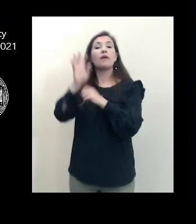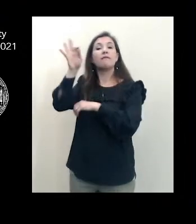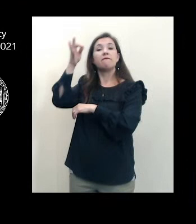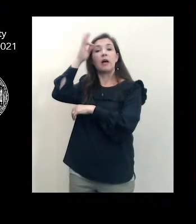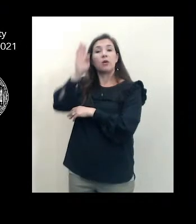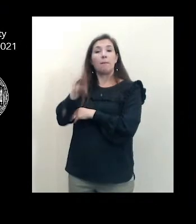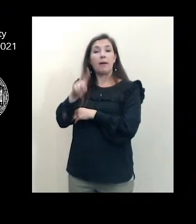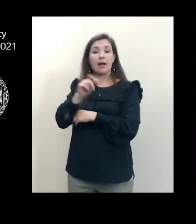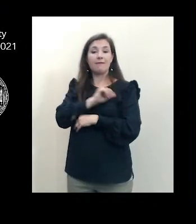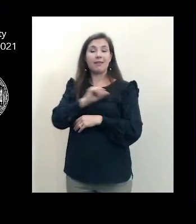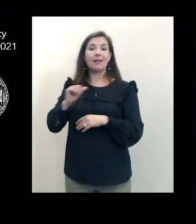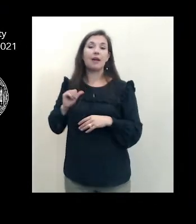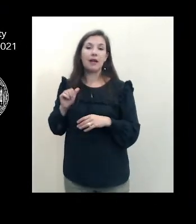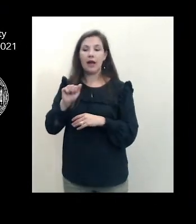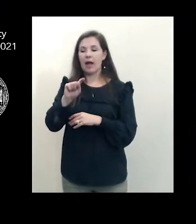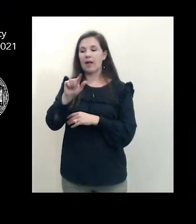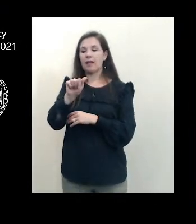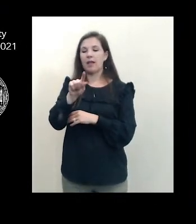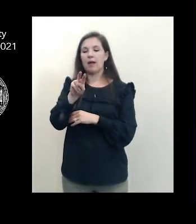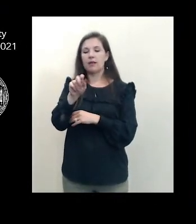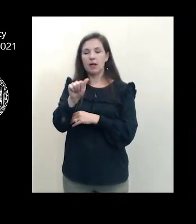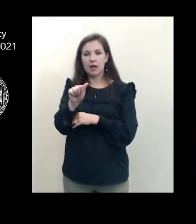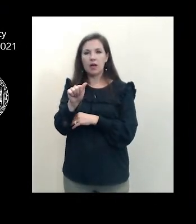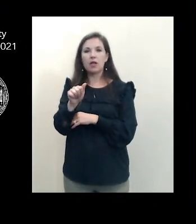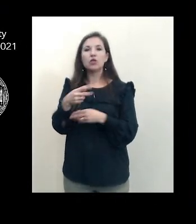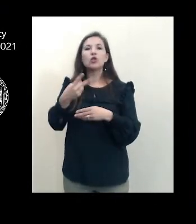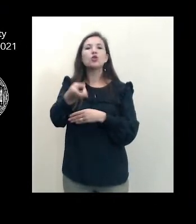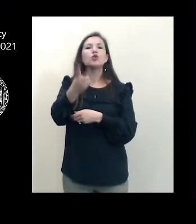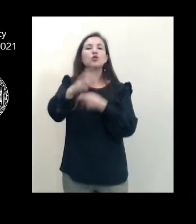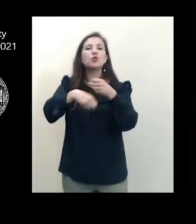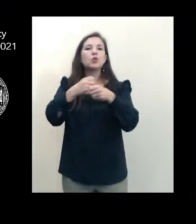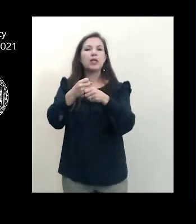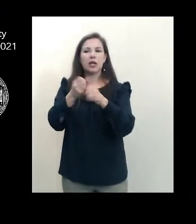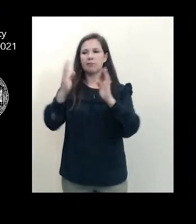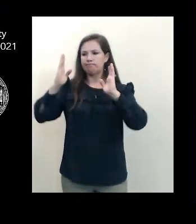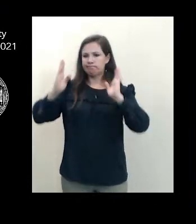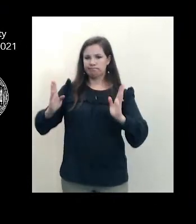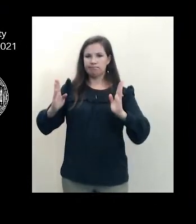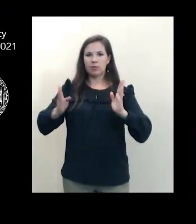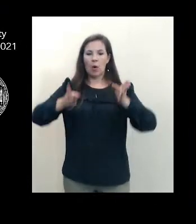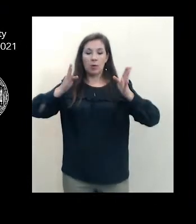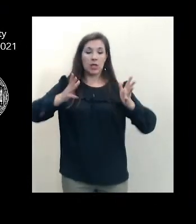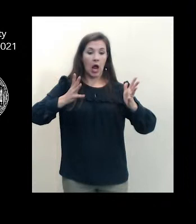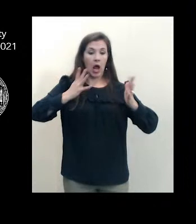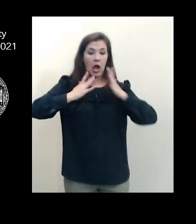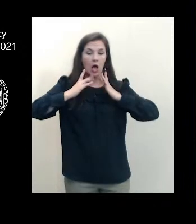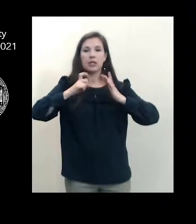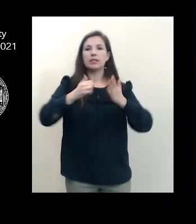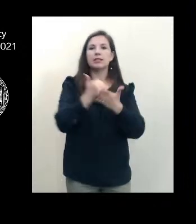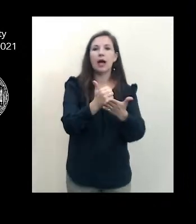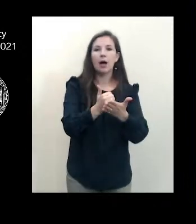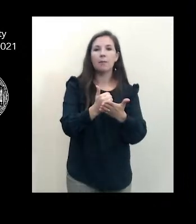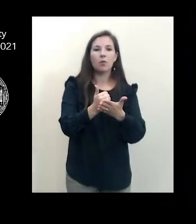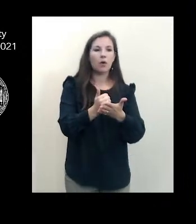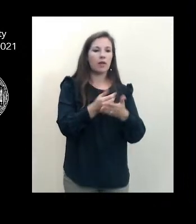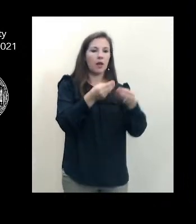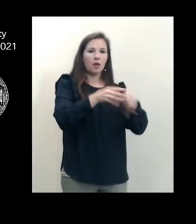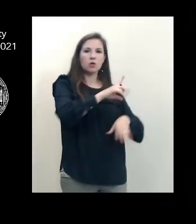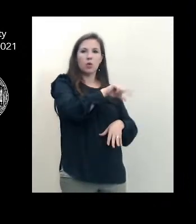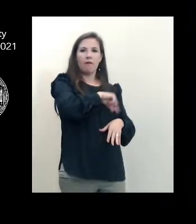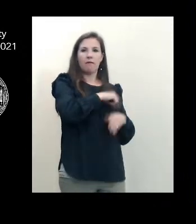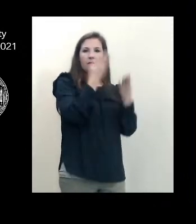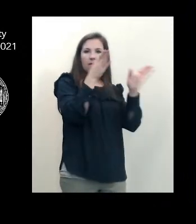it's pretty much a 2-year window where an individual needs help in that 2 years, where they would be disqualified from